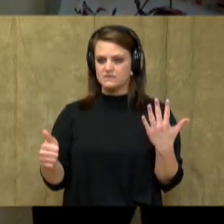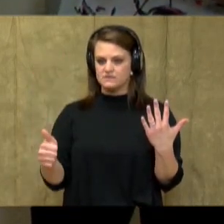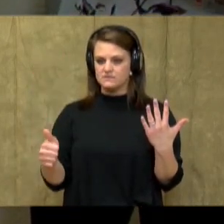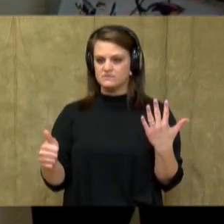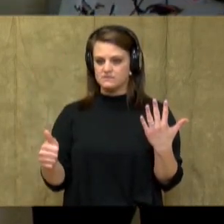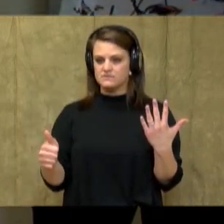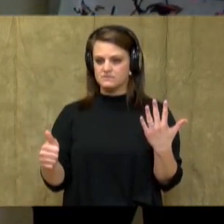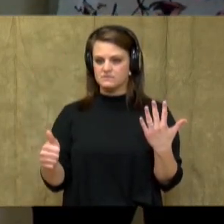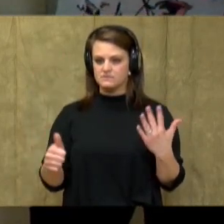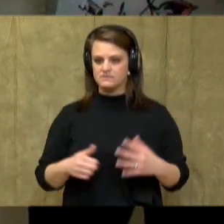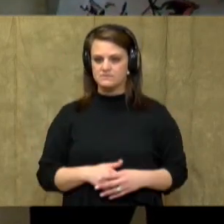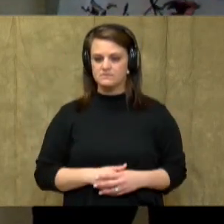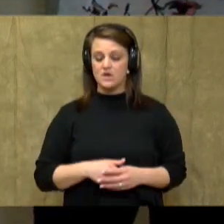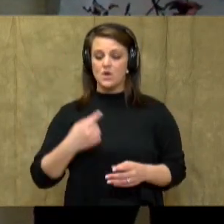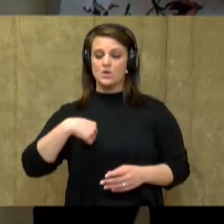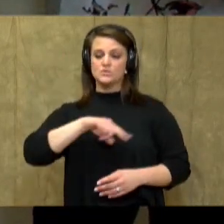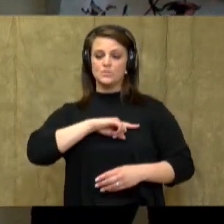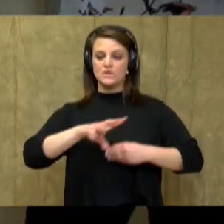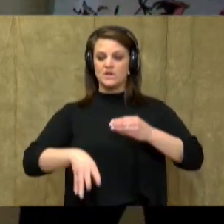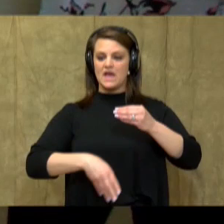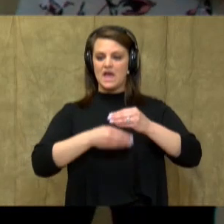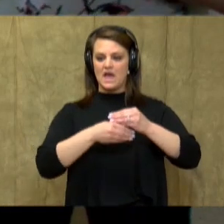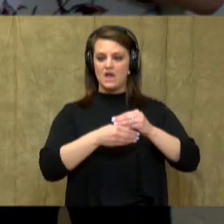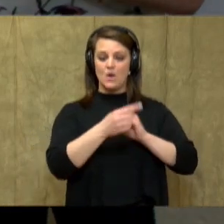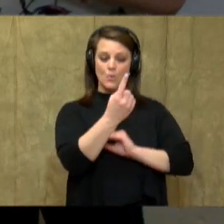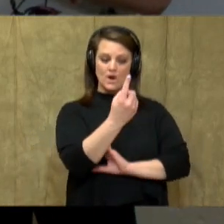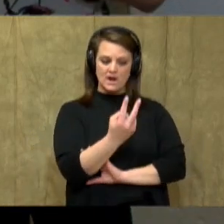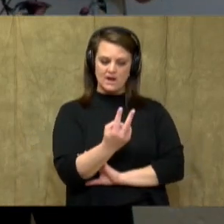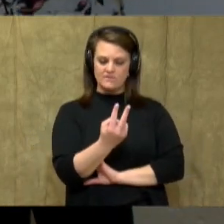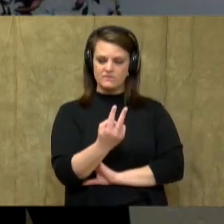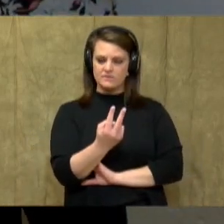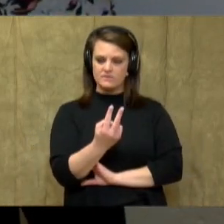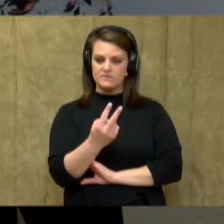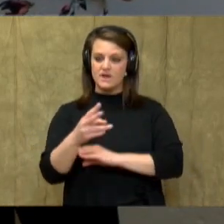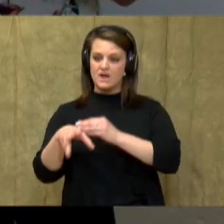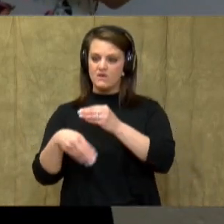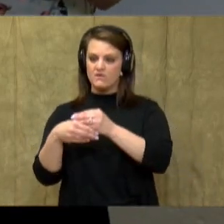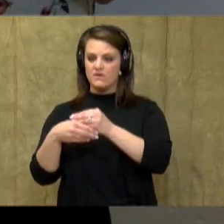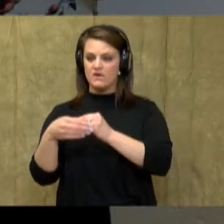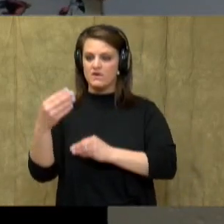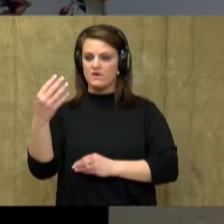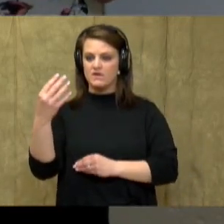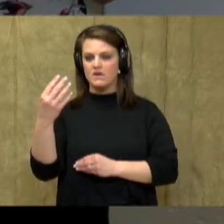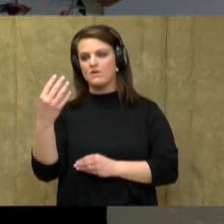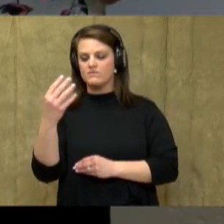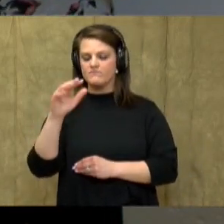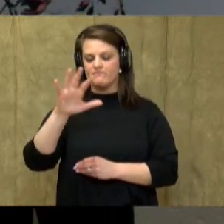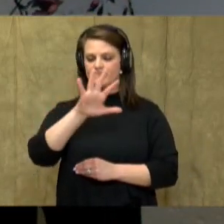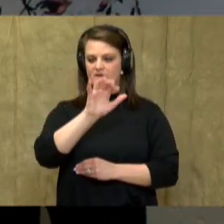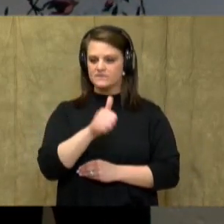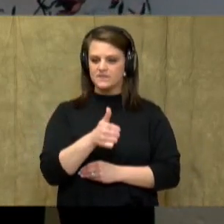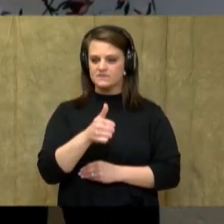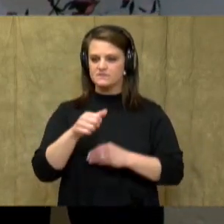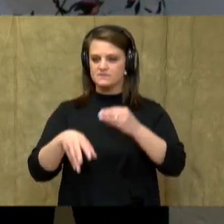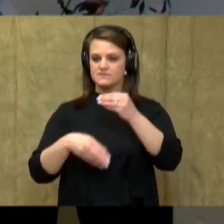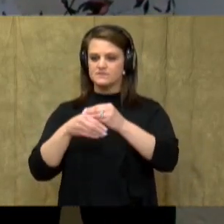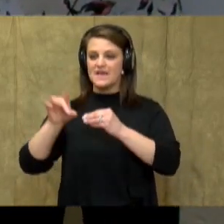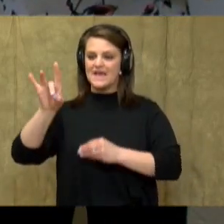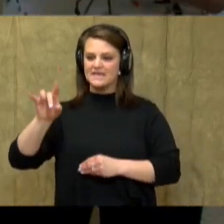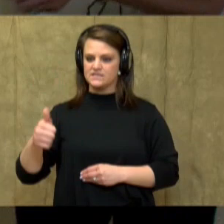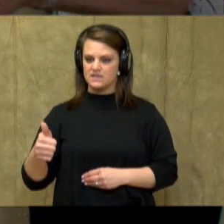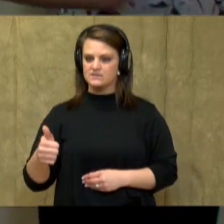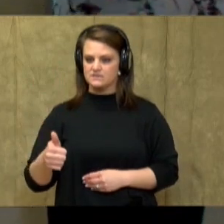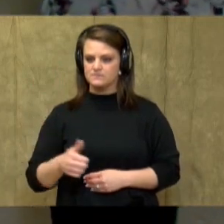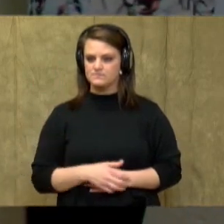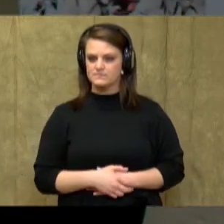8/10. So I'm going to add together 1/2 and, or 5/10, and